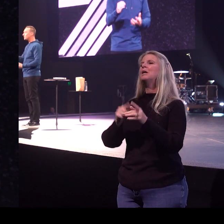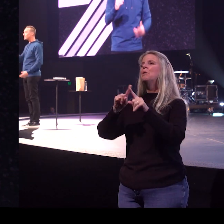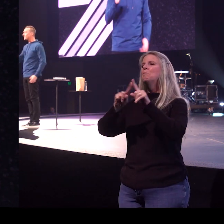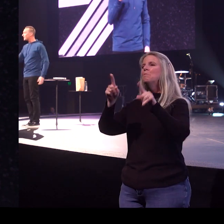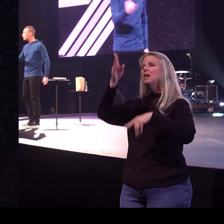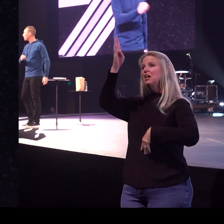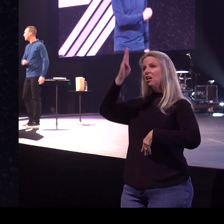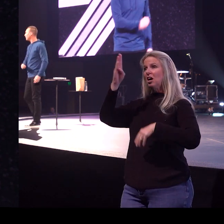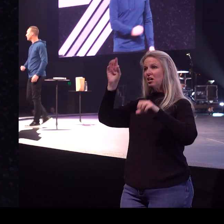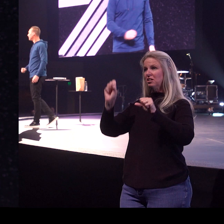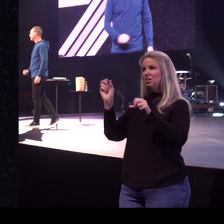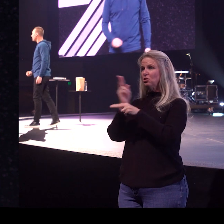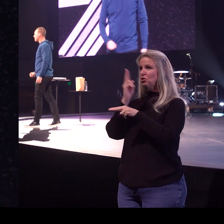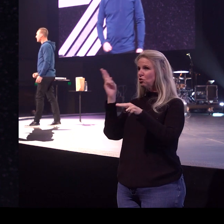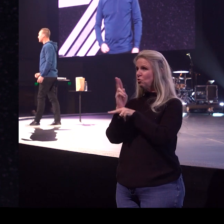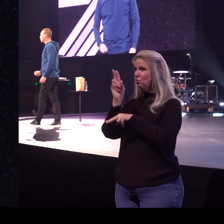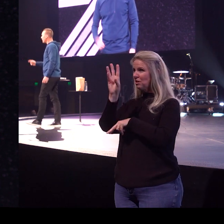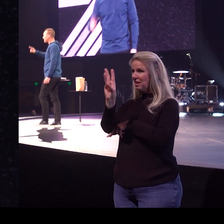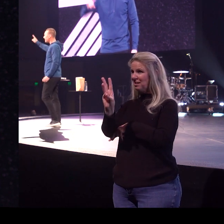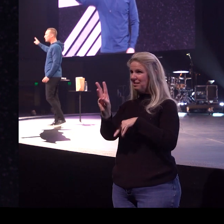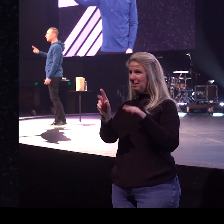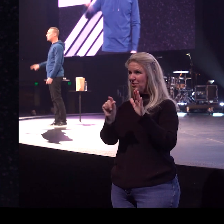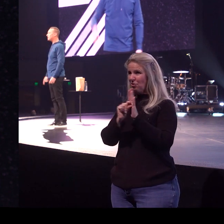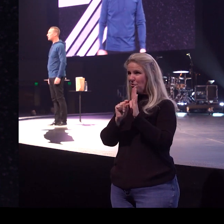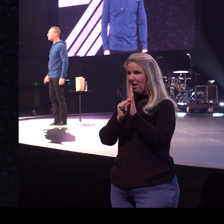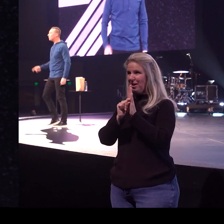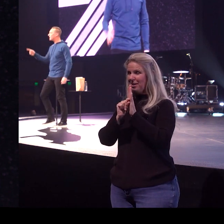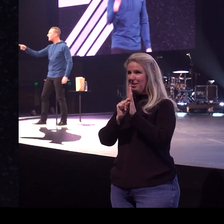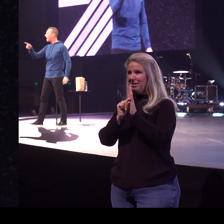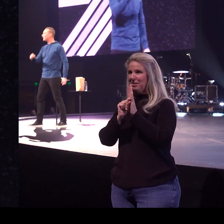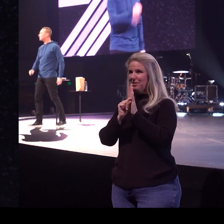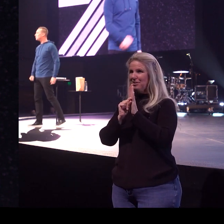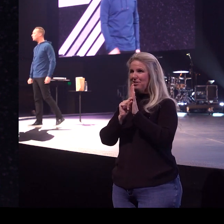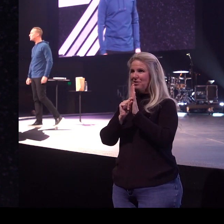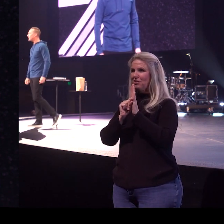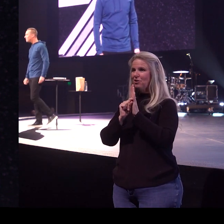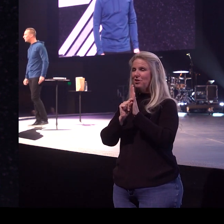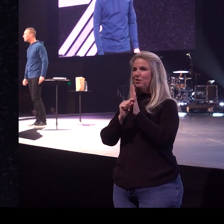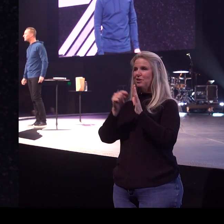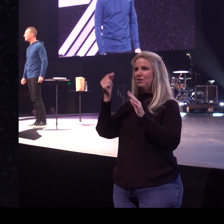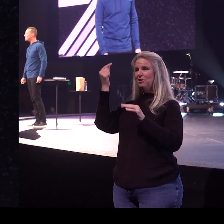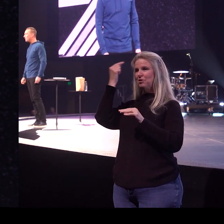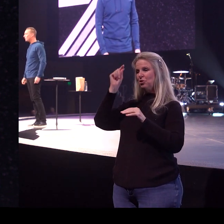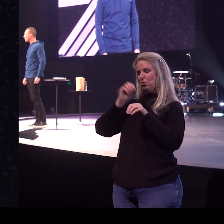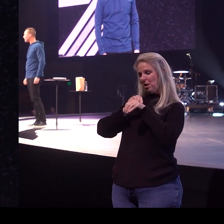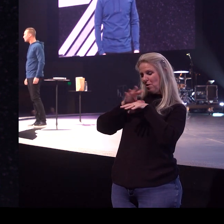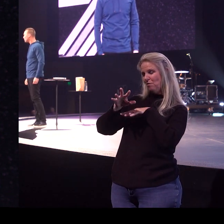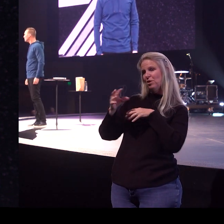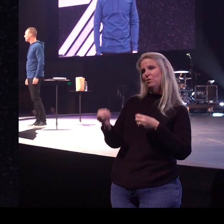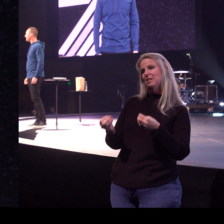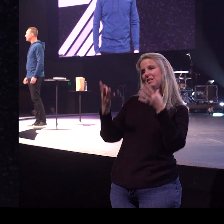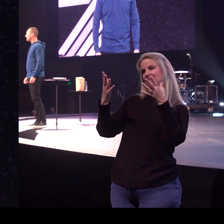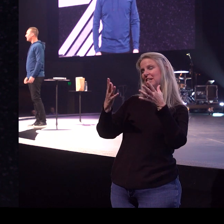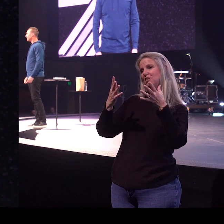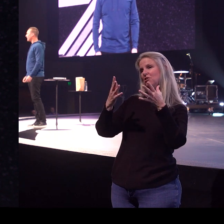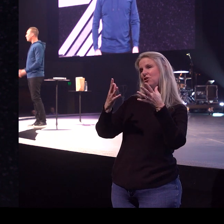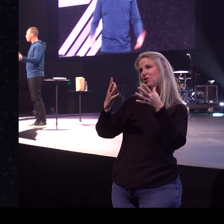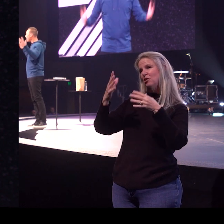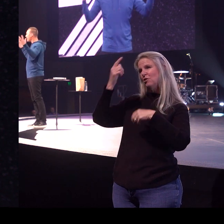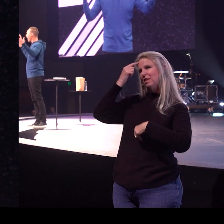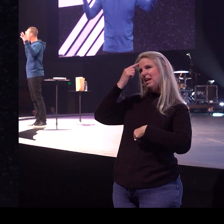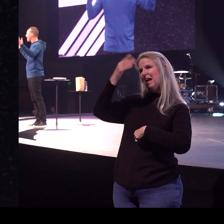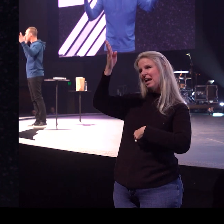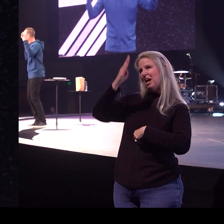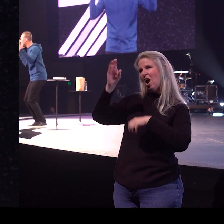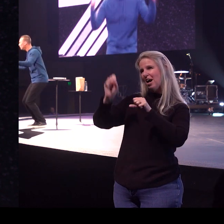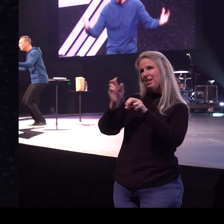can use a sixth grader to win a teacher to Jesus, you don't think God can use you to influence the people around you? Like,